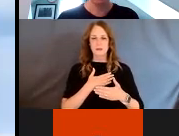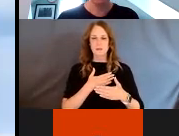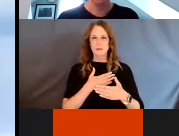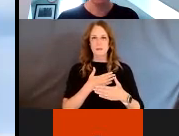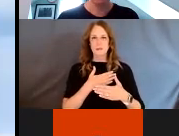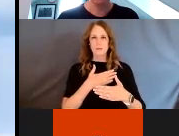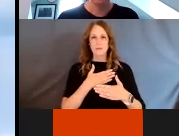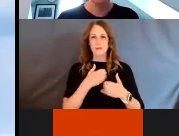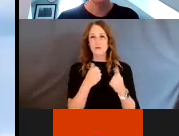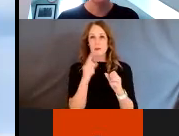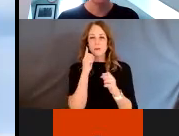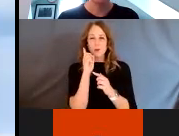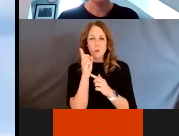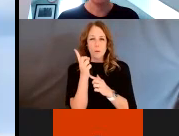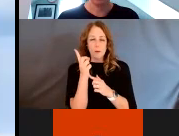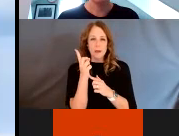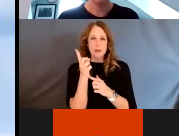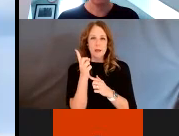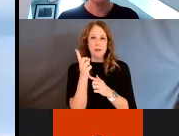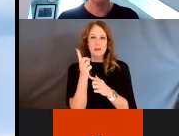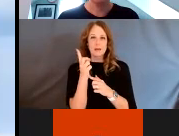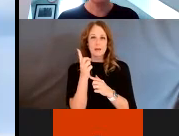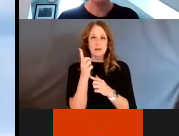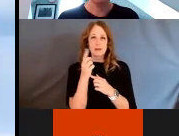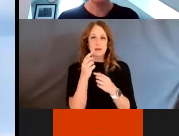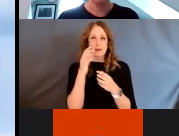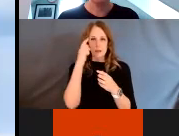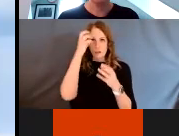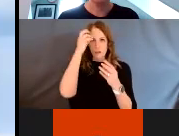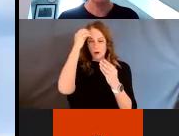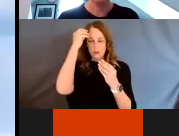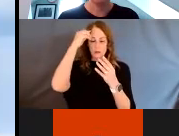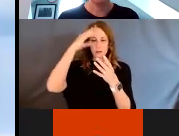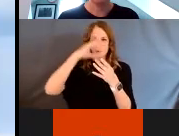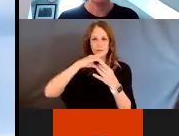a moment, to let your thoughts go.